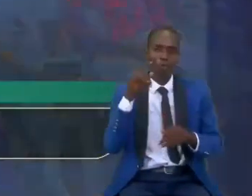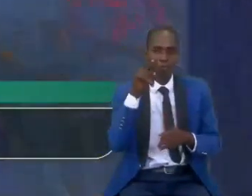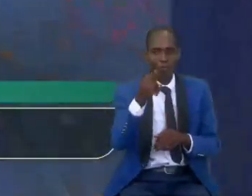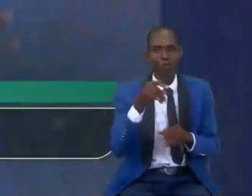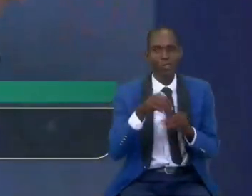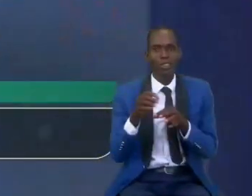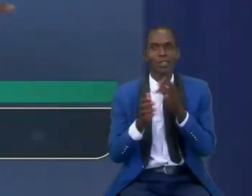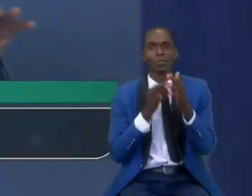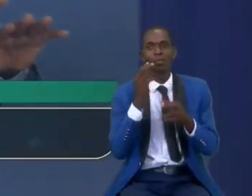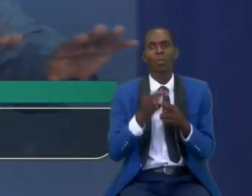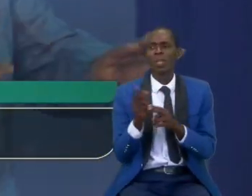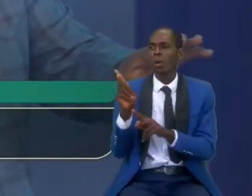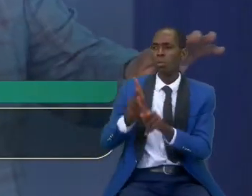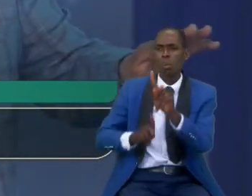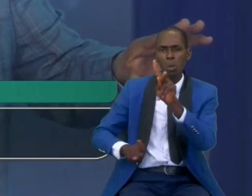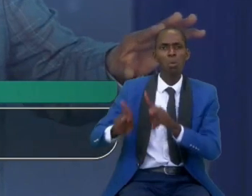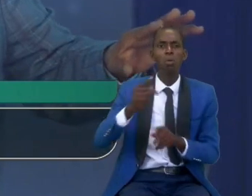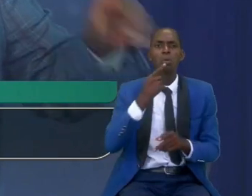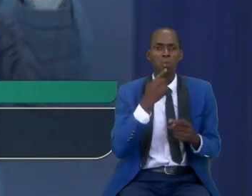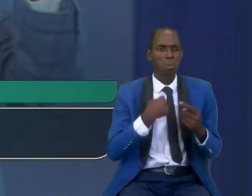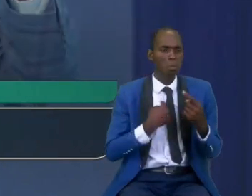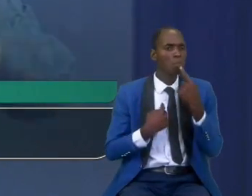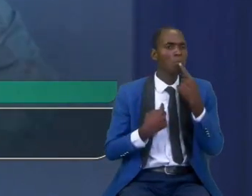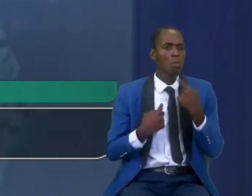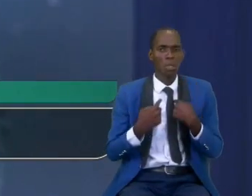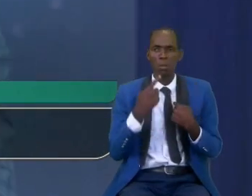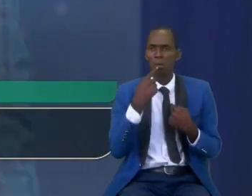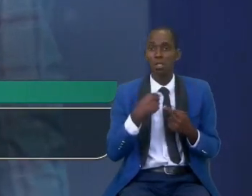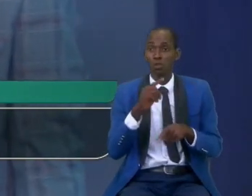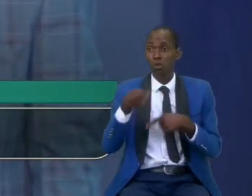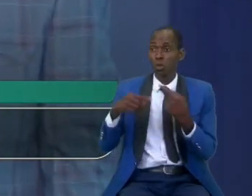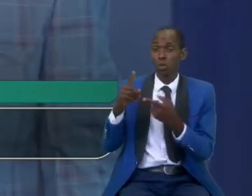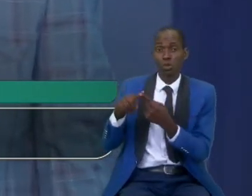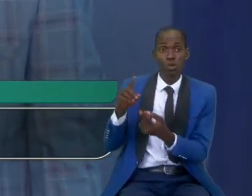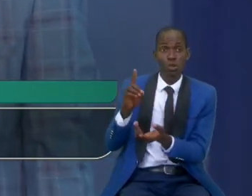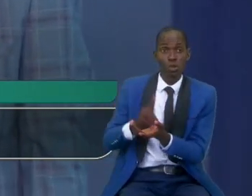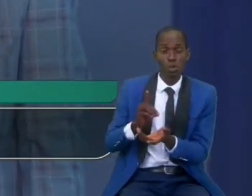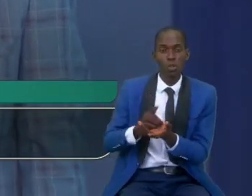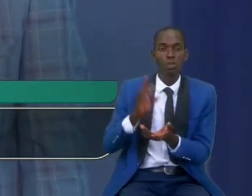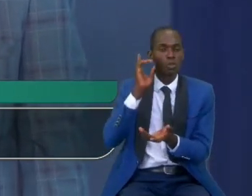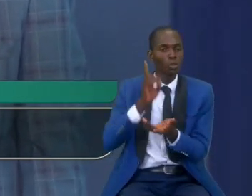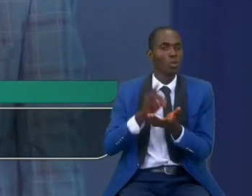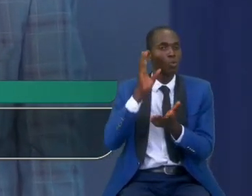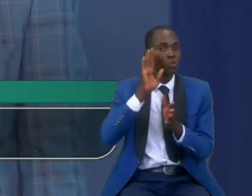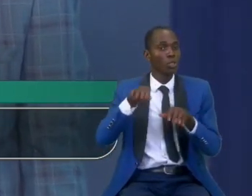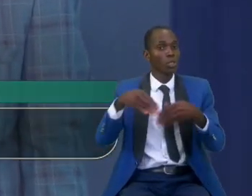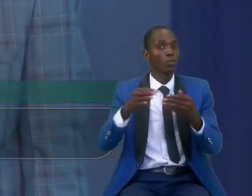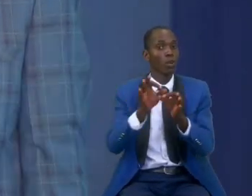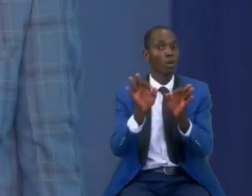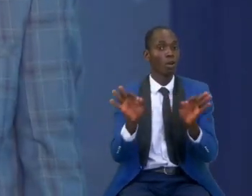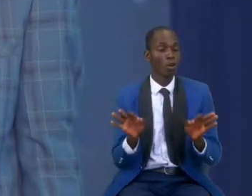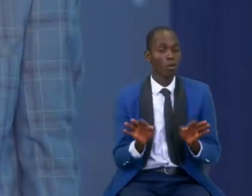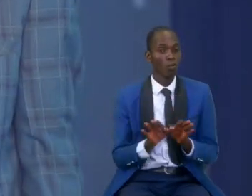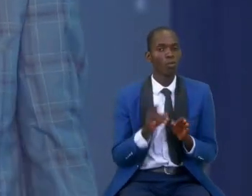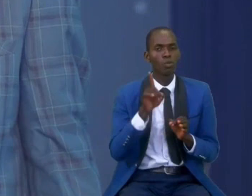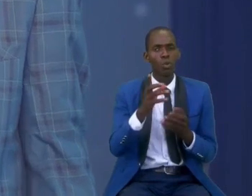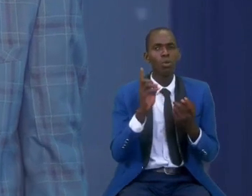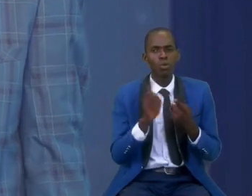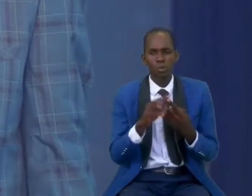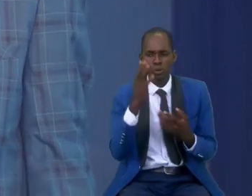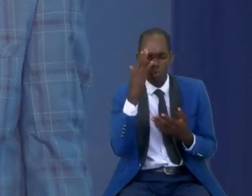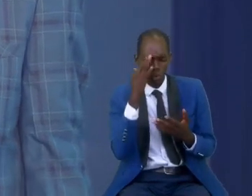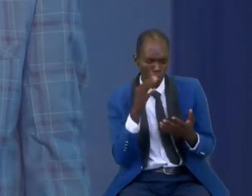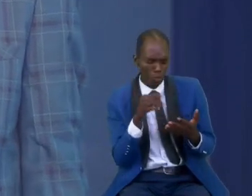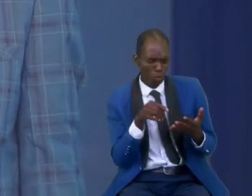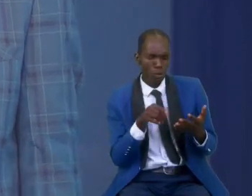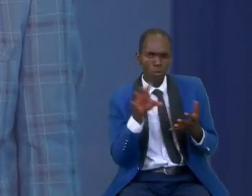to the doctor, they give you a form to fill. They want to know, do you still have your father alive? If you say no, okay,